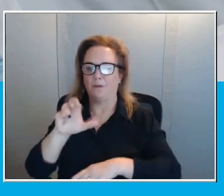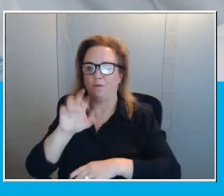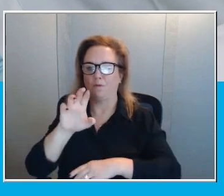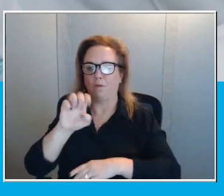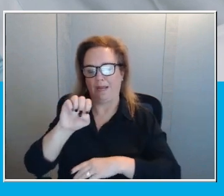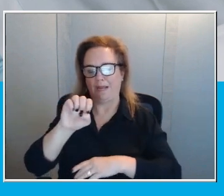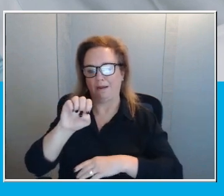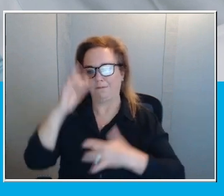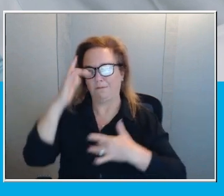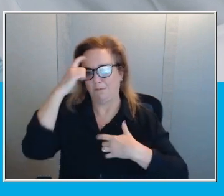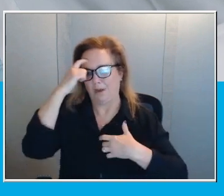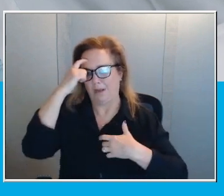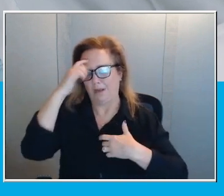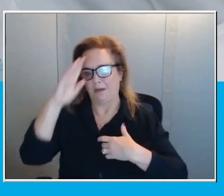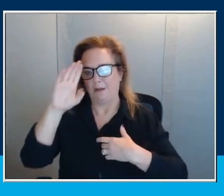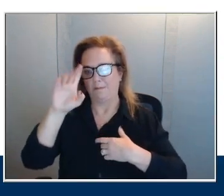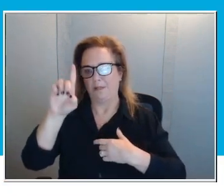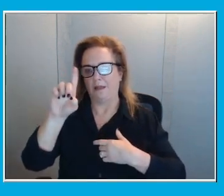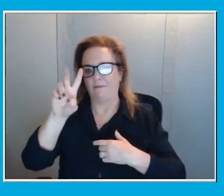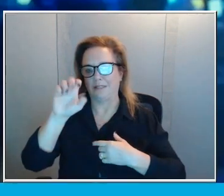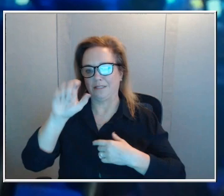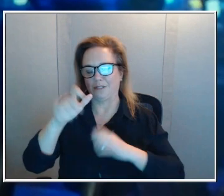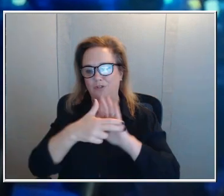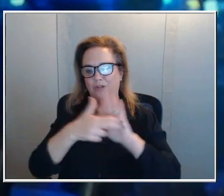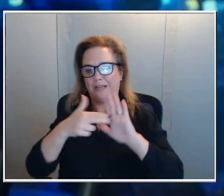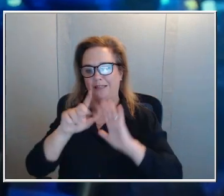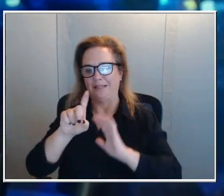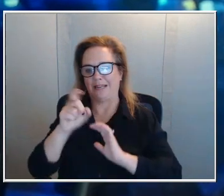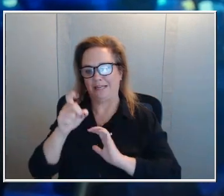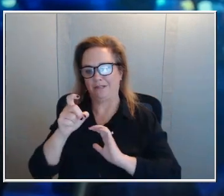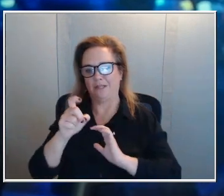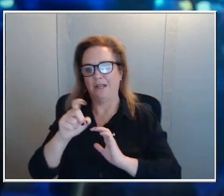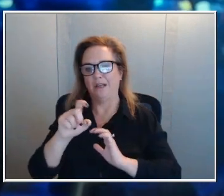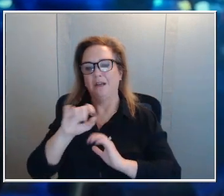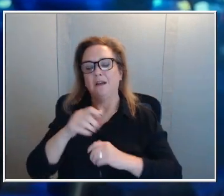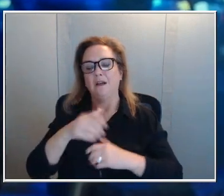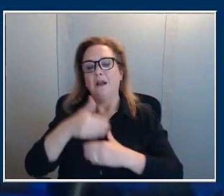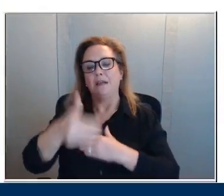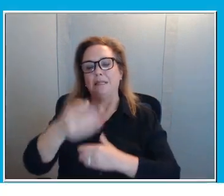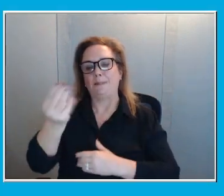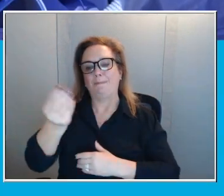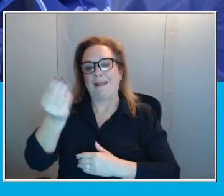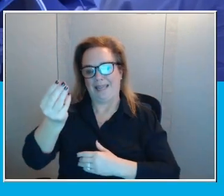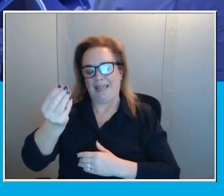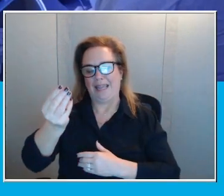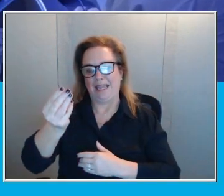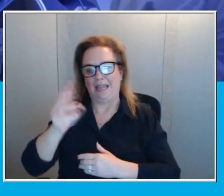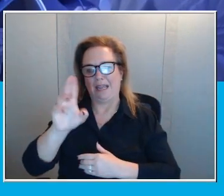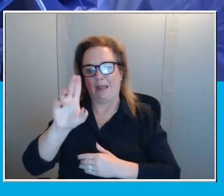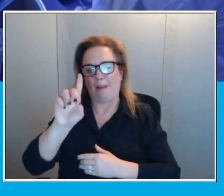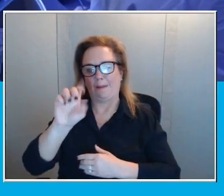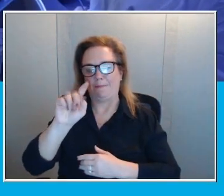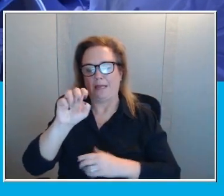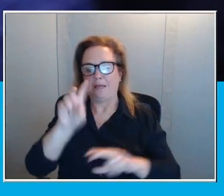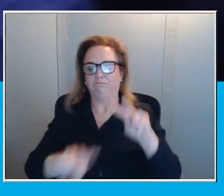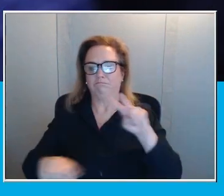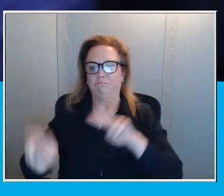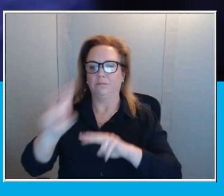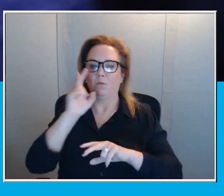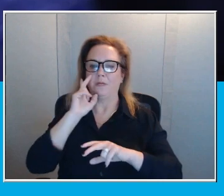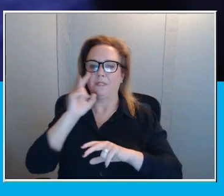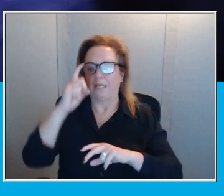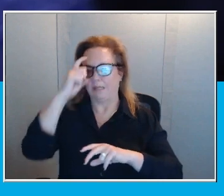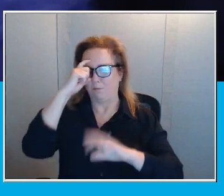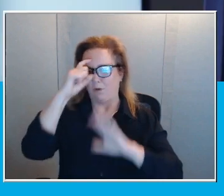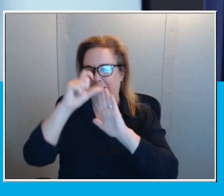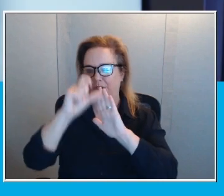vessels. Then she got the same diagnosis. I'm Jessica Lovell. On the next Morning Medical Update, we go behind the scenes to see the brain